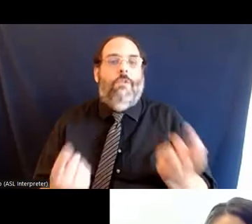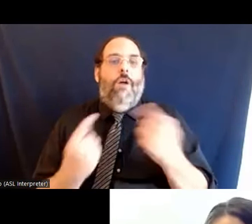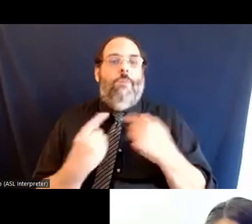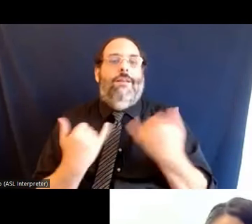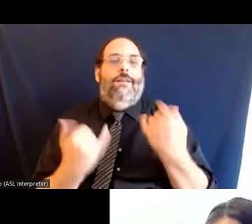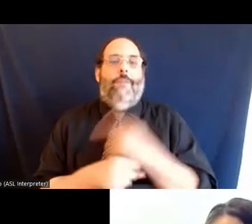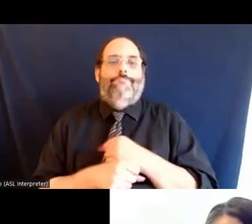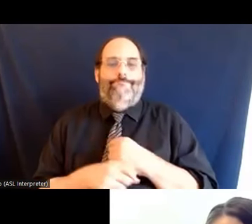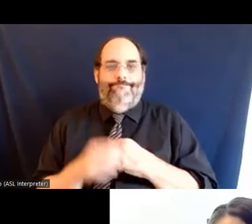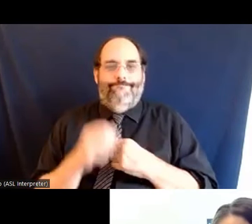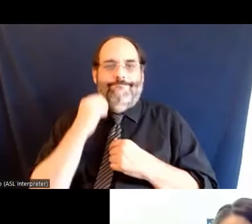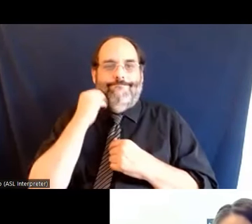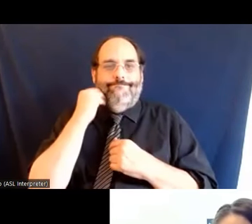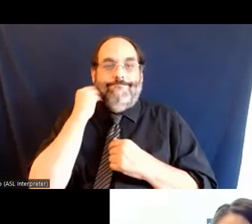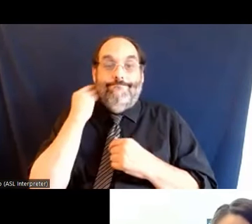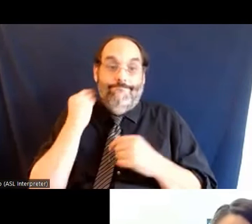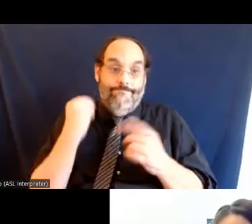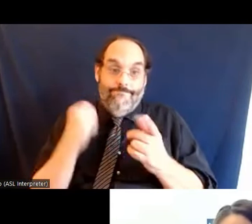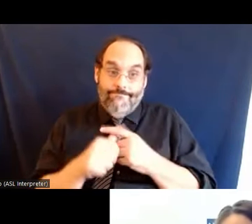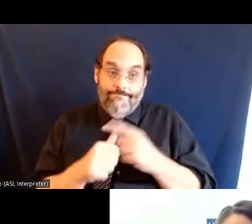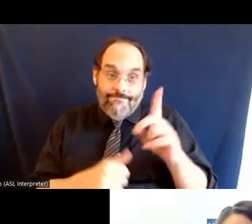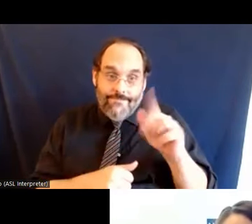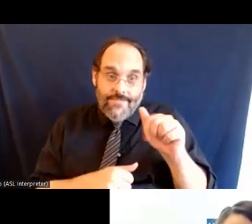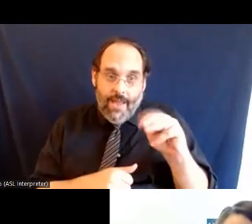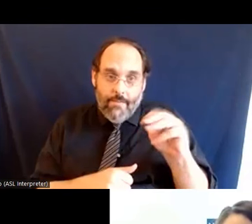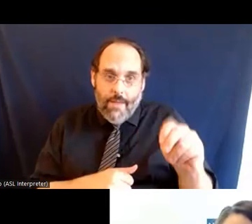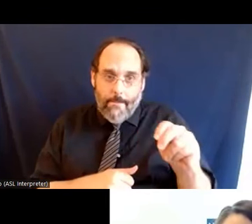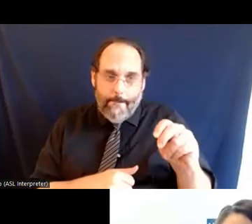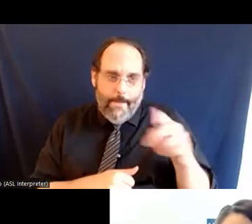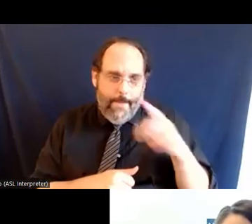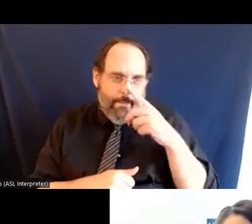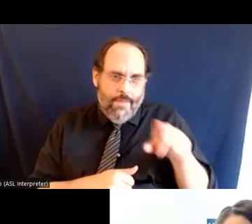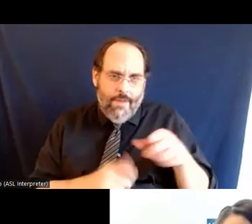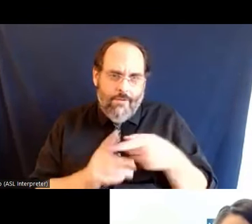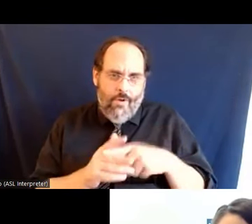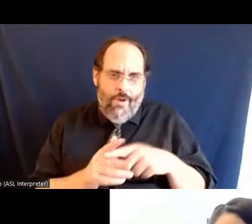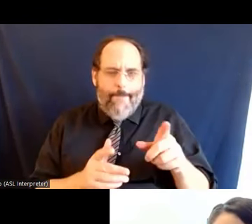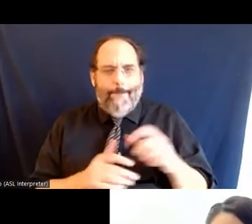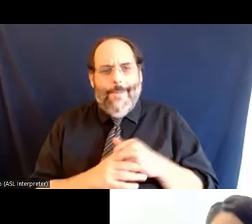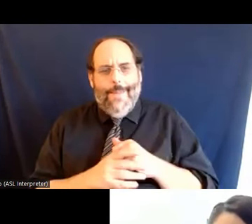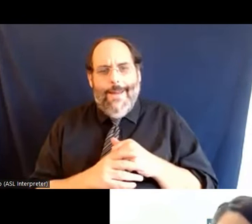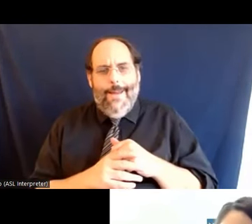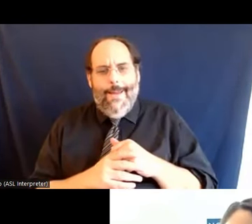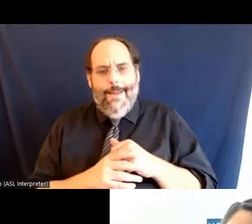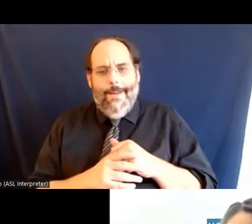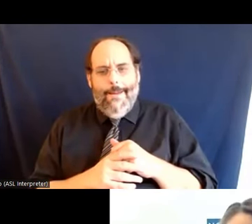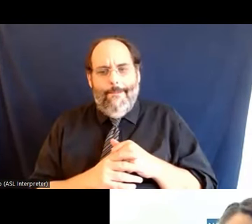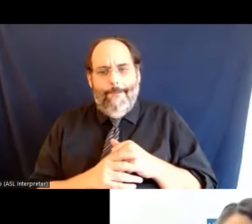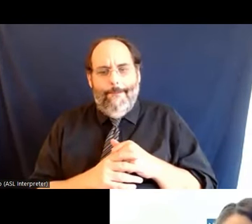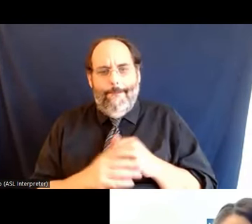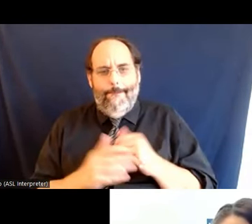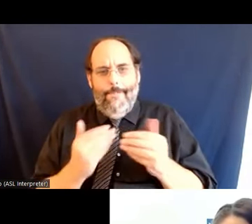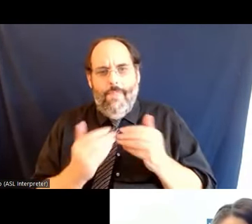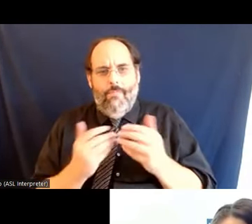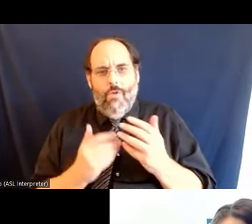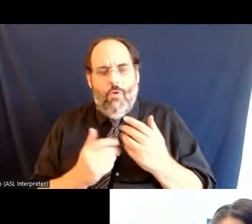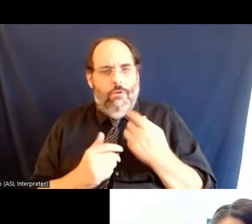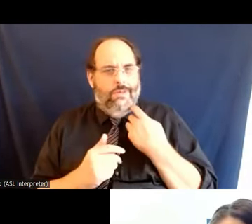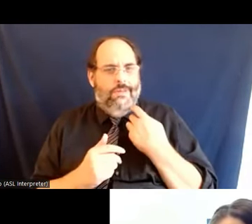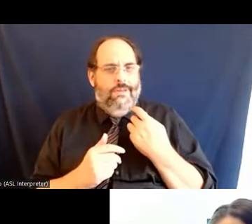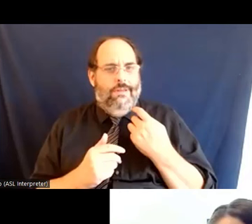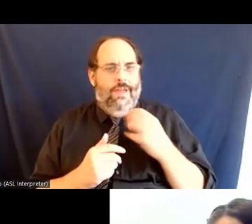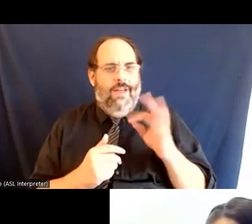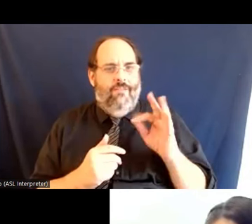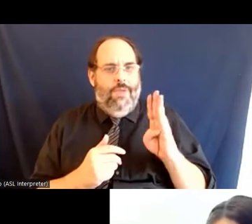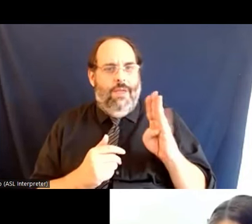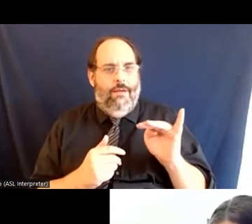today. Damon, I want to start first with you. Even though the recent